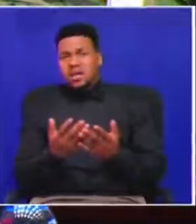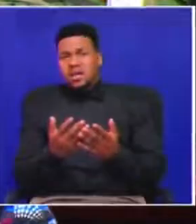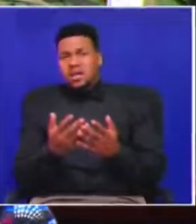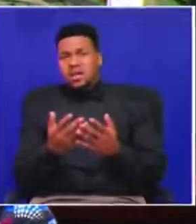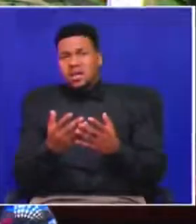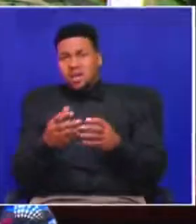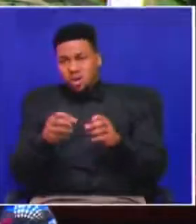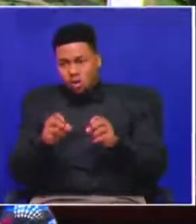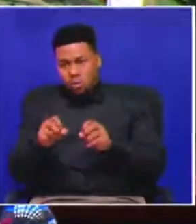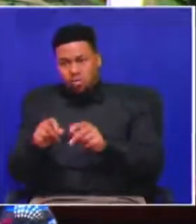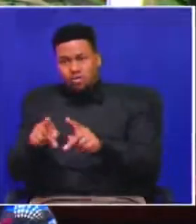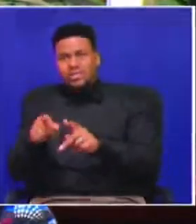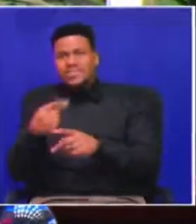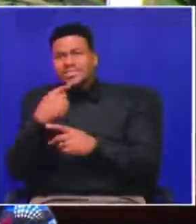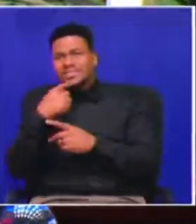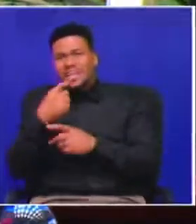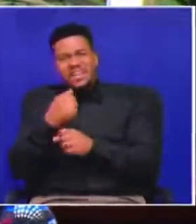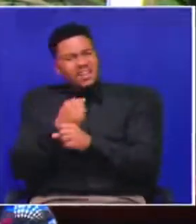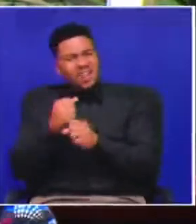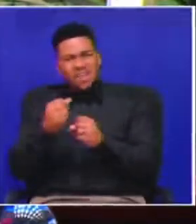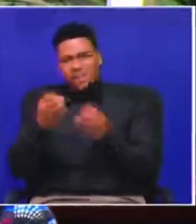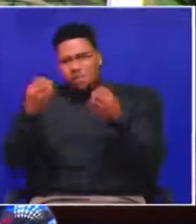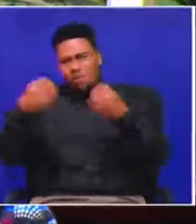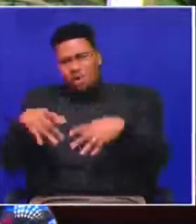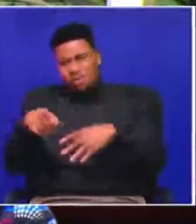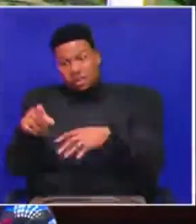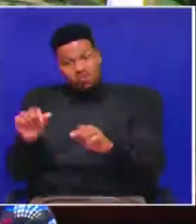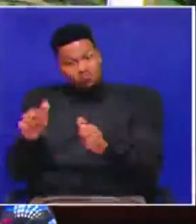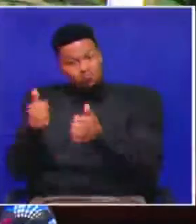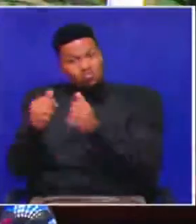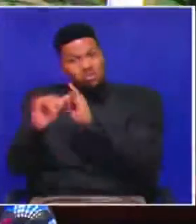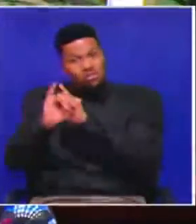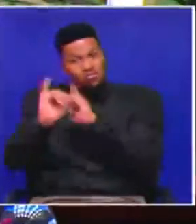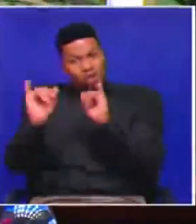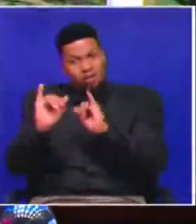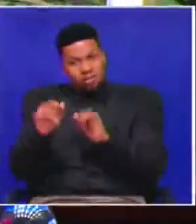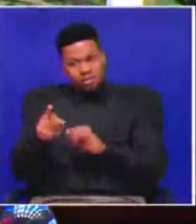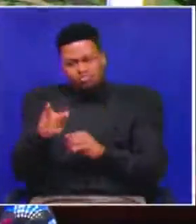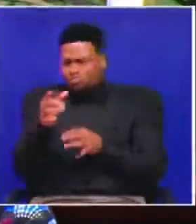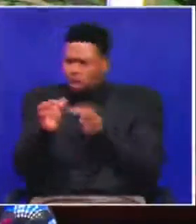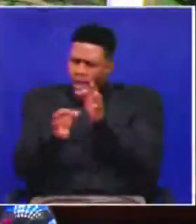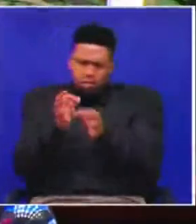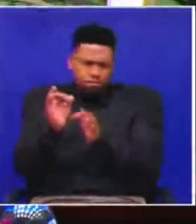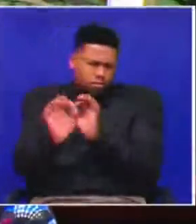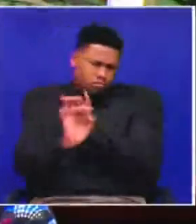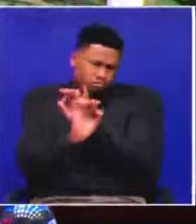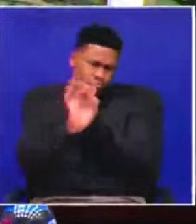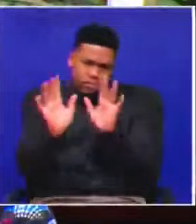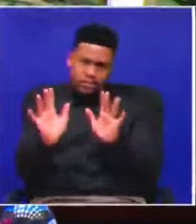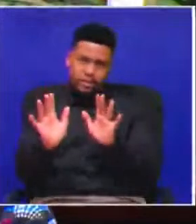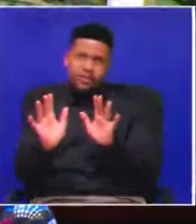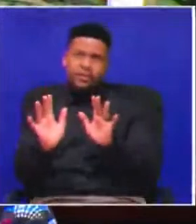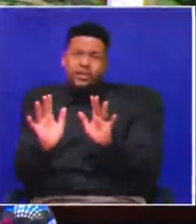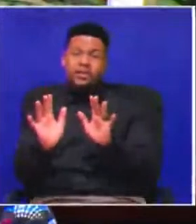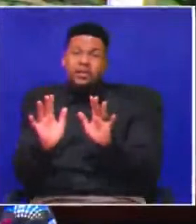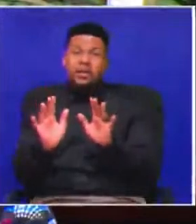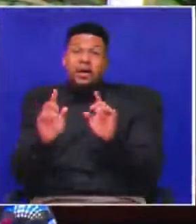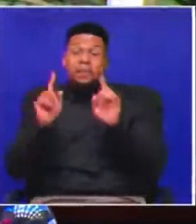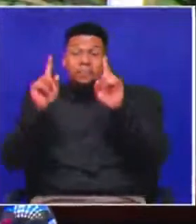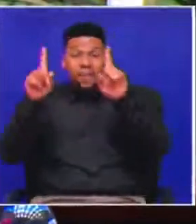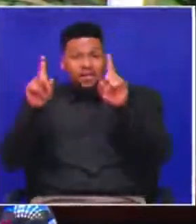never wasting a good crisis. And I think you've outlined that, or at least the principles around